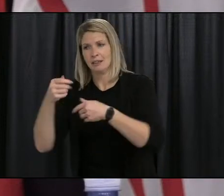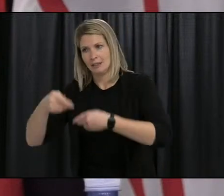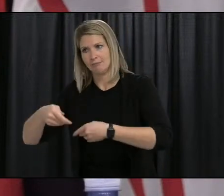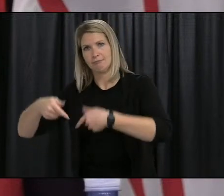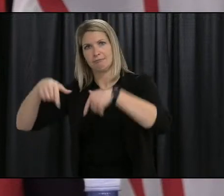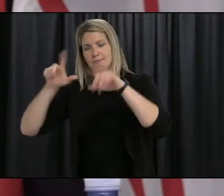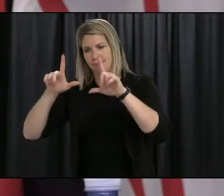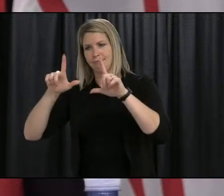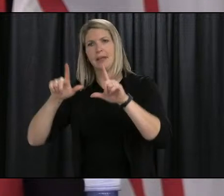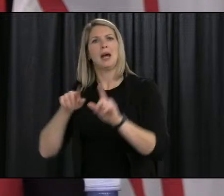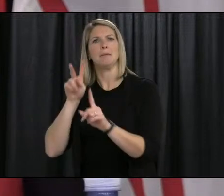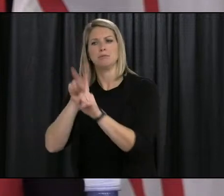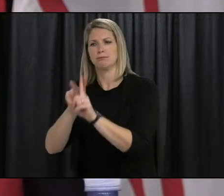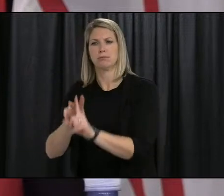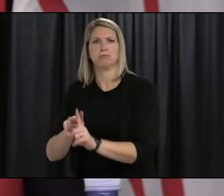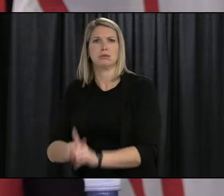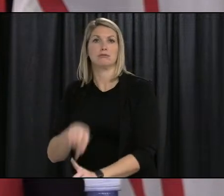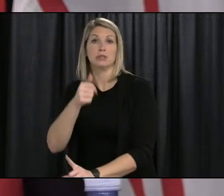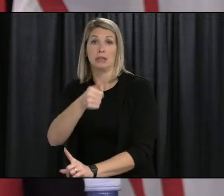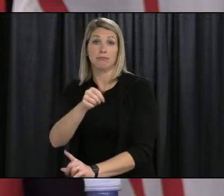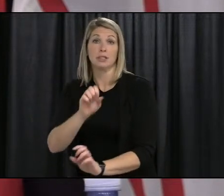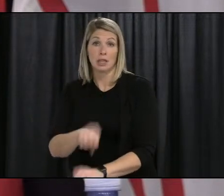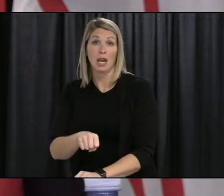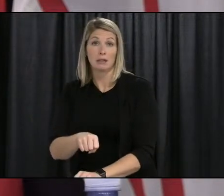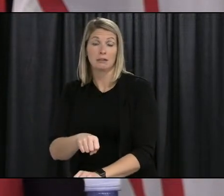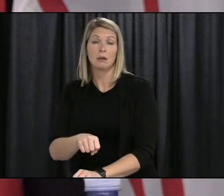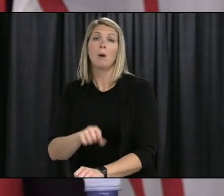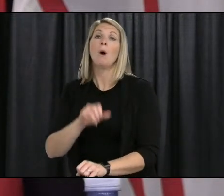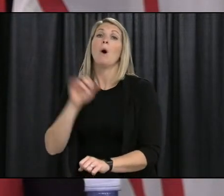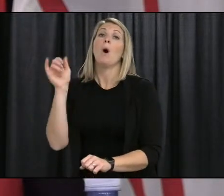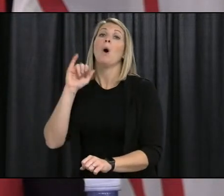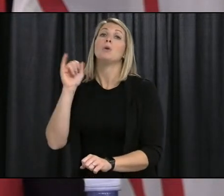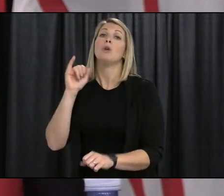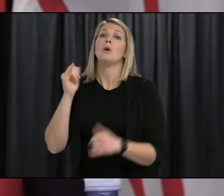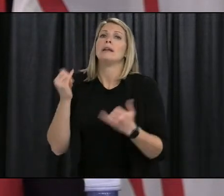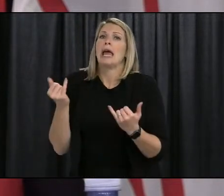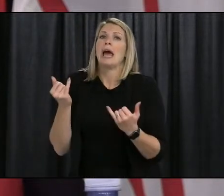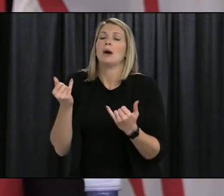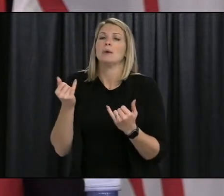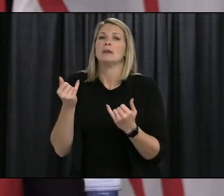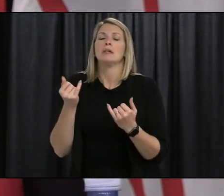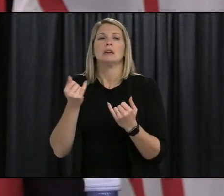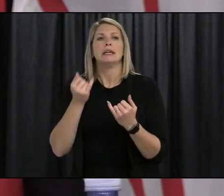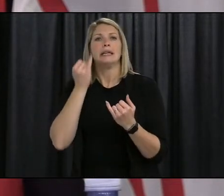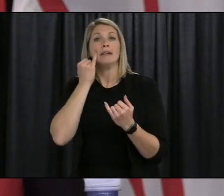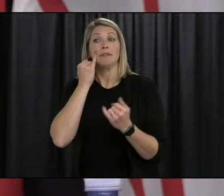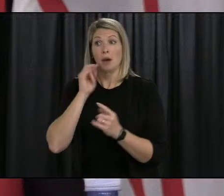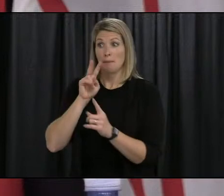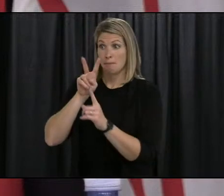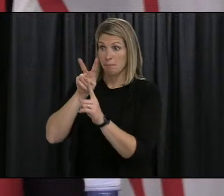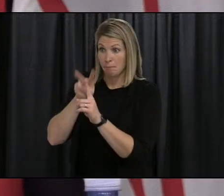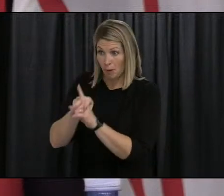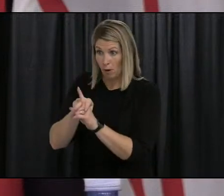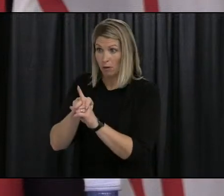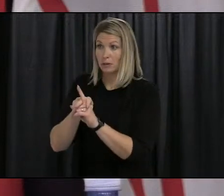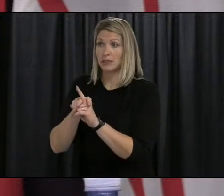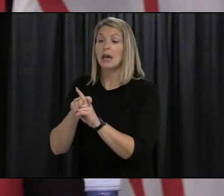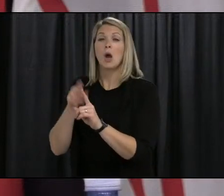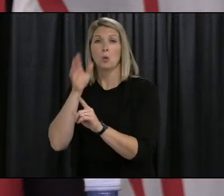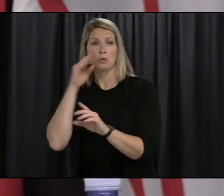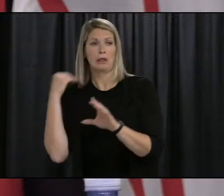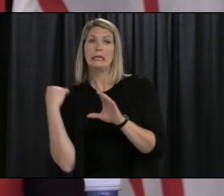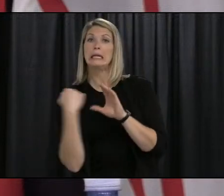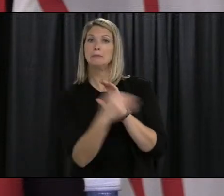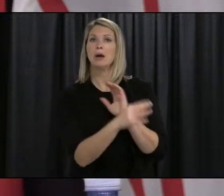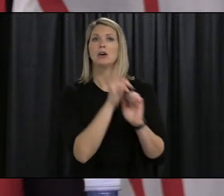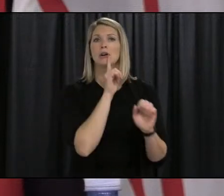team, is around an email being unique for each appointment. The workaround for those people